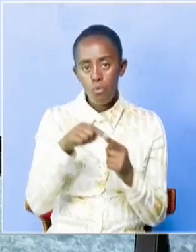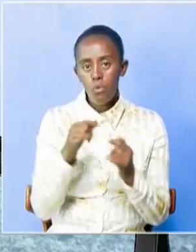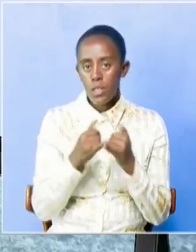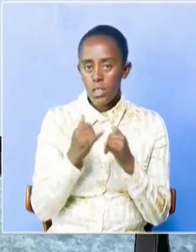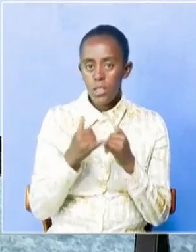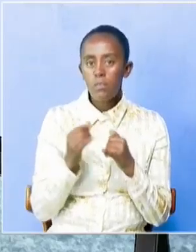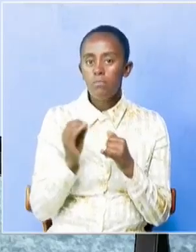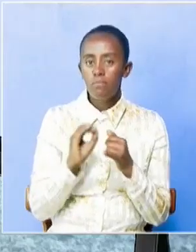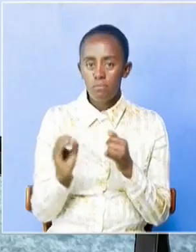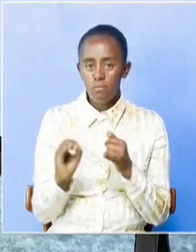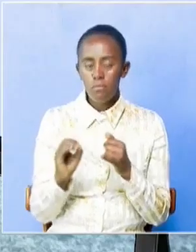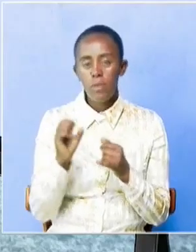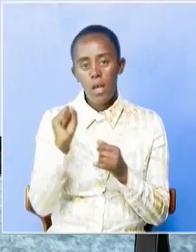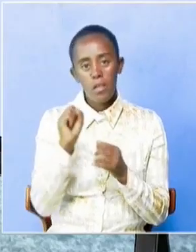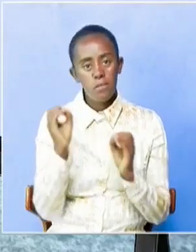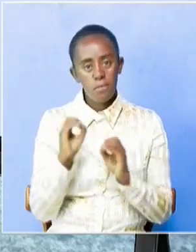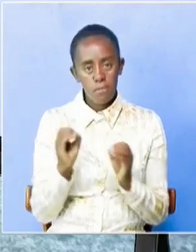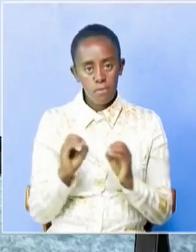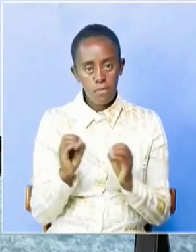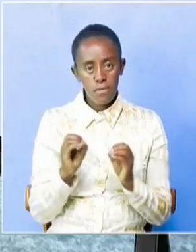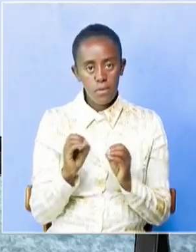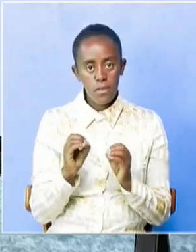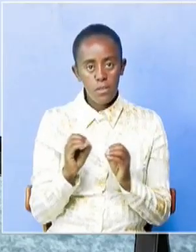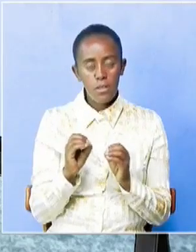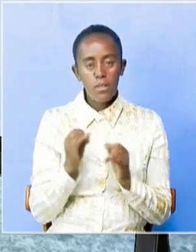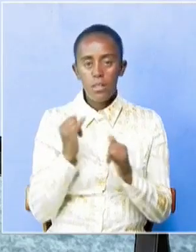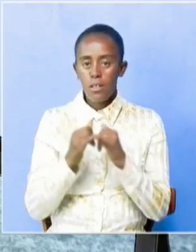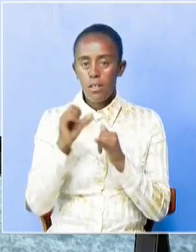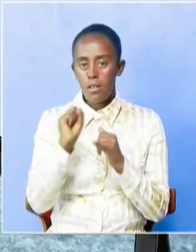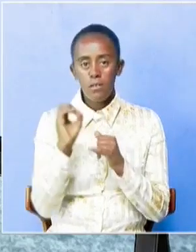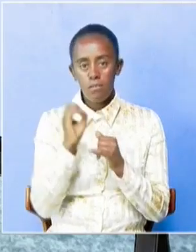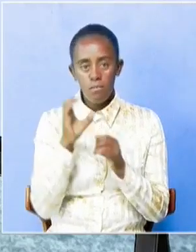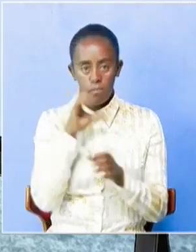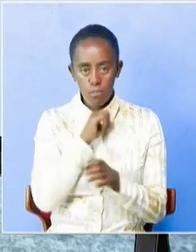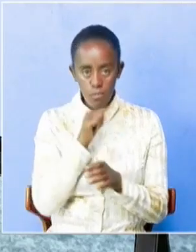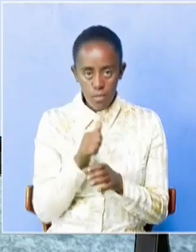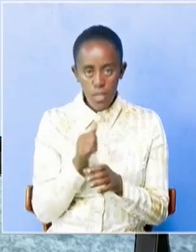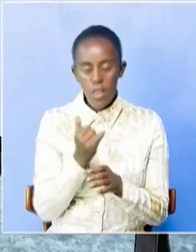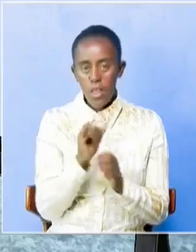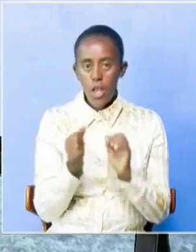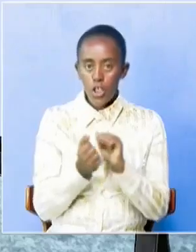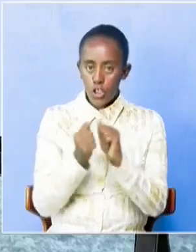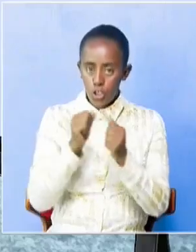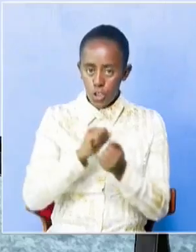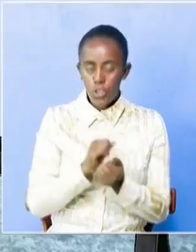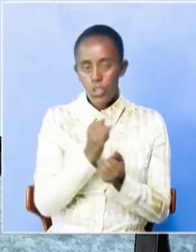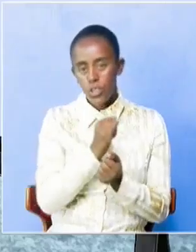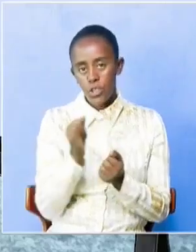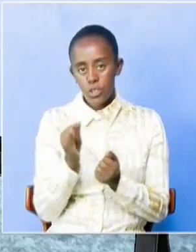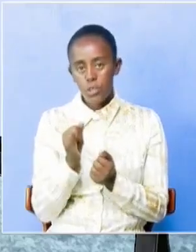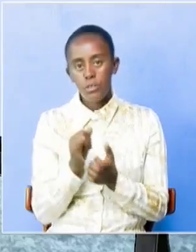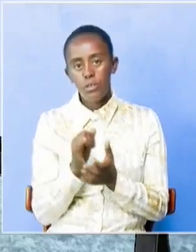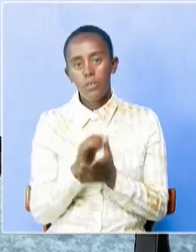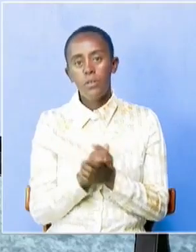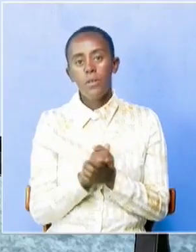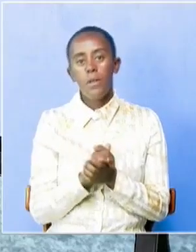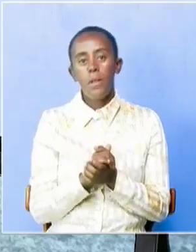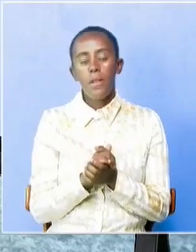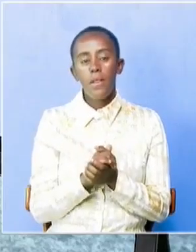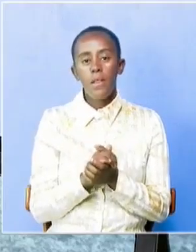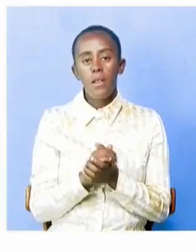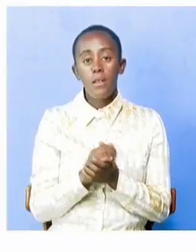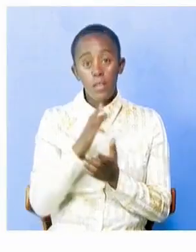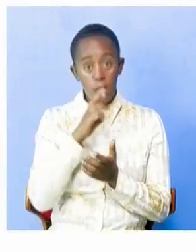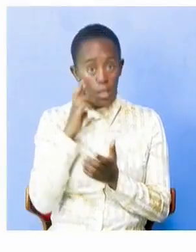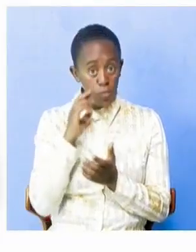with what? S. They're not going to end with S. They change their shape. So if that is